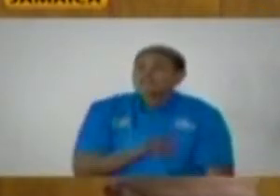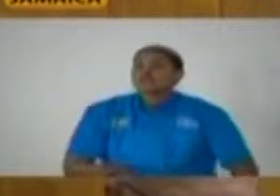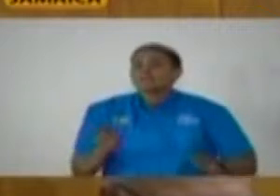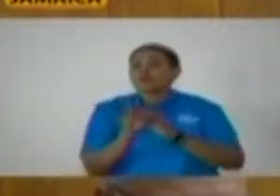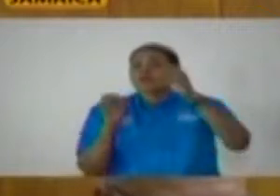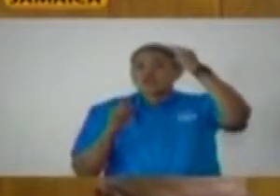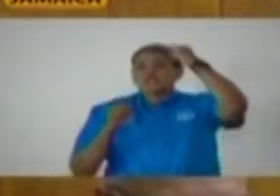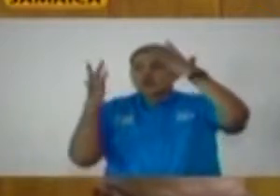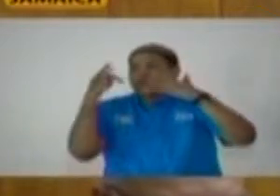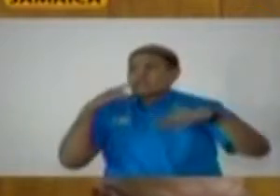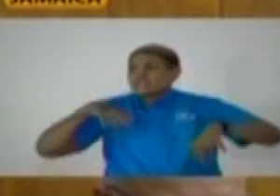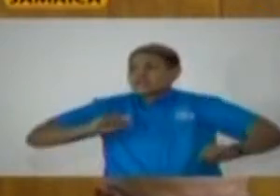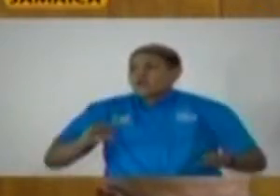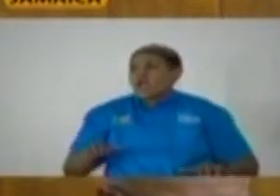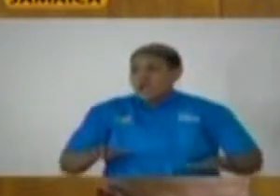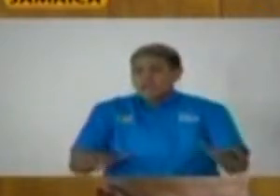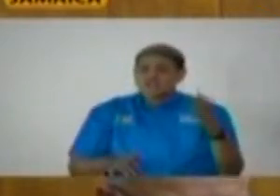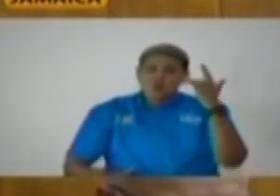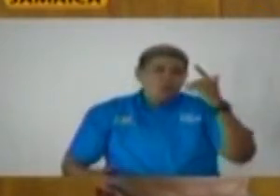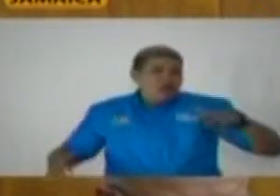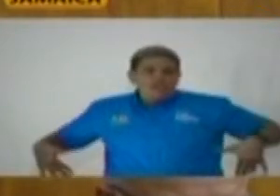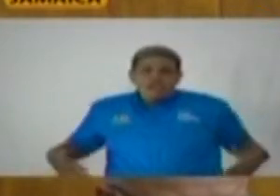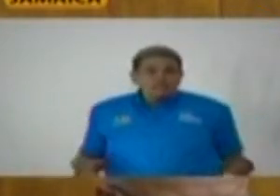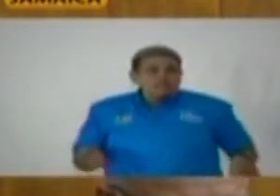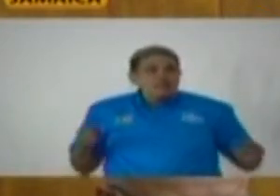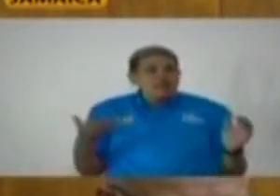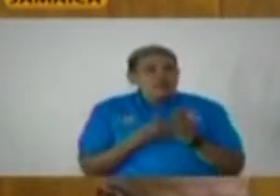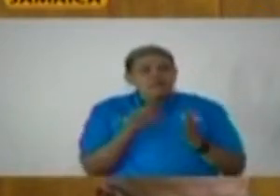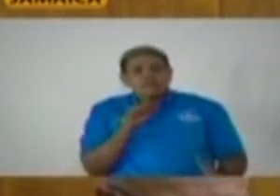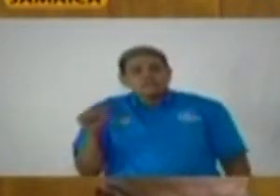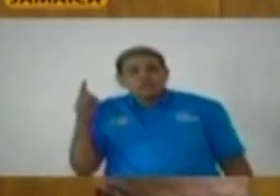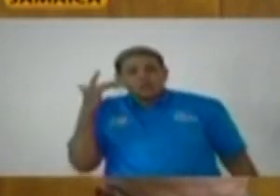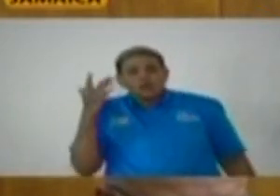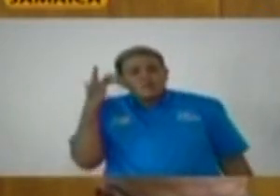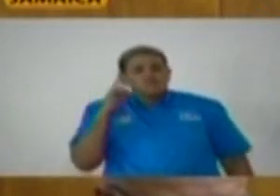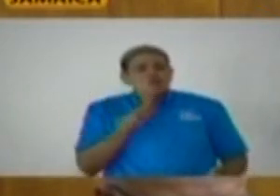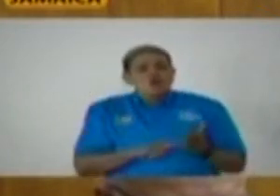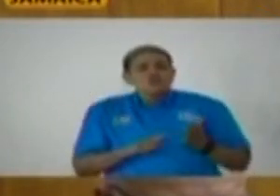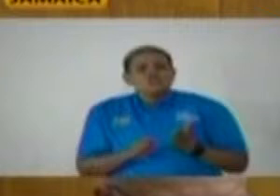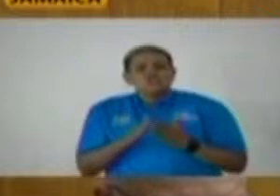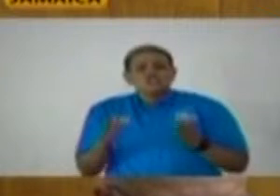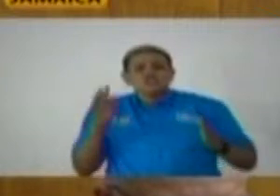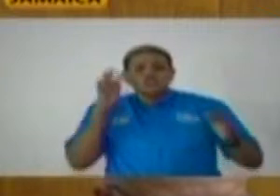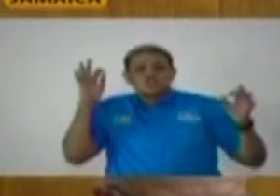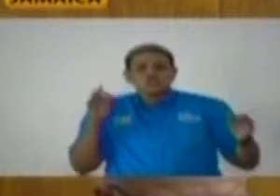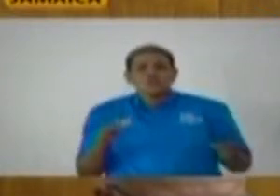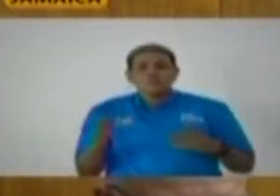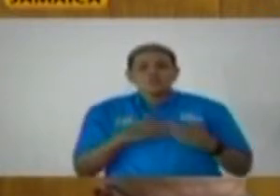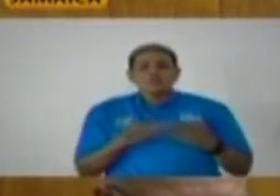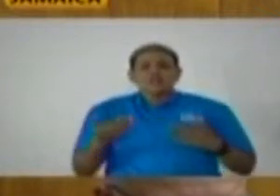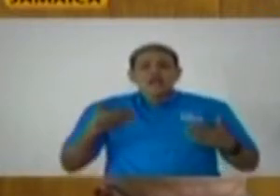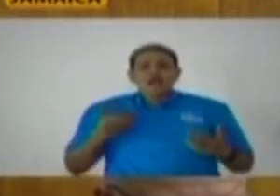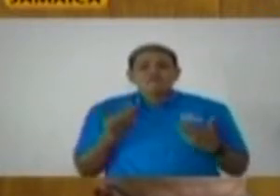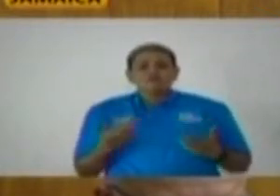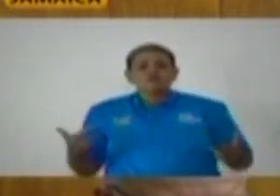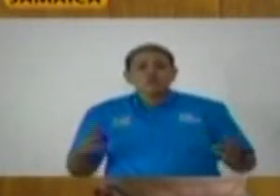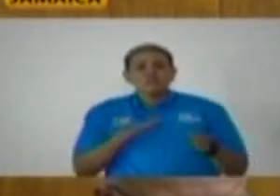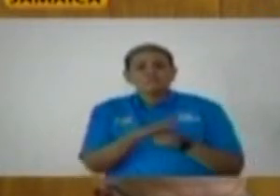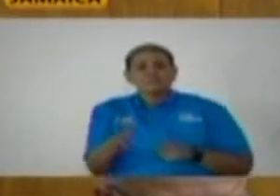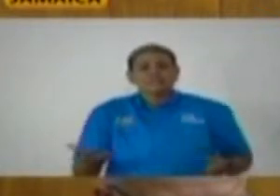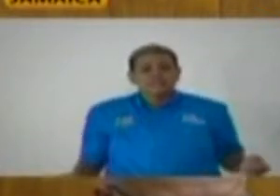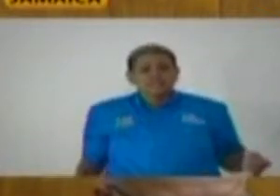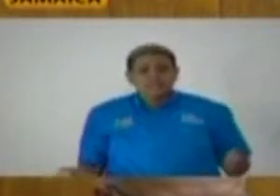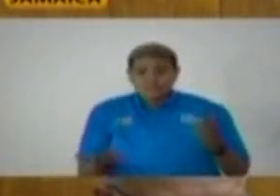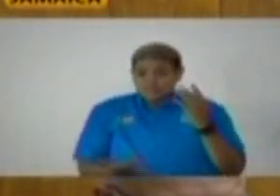they took the action they did or why they didn't, and also for the Auditor General to determine whether they had the resources,